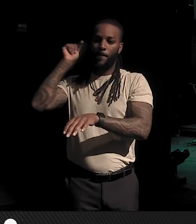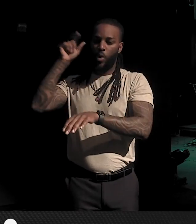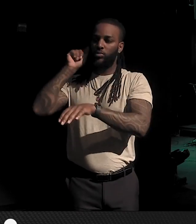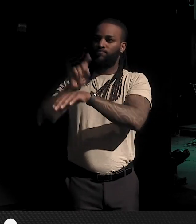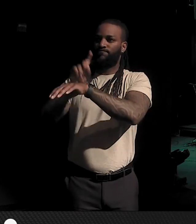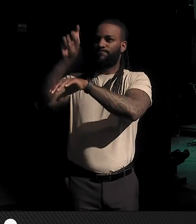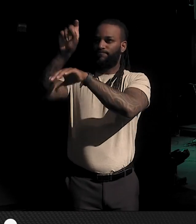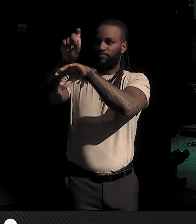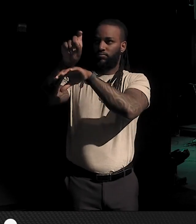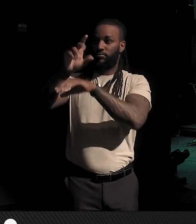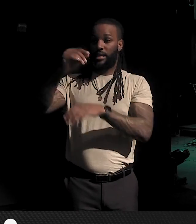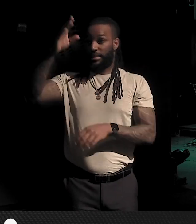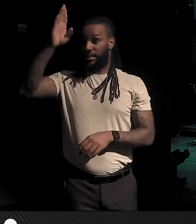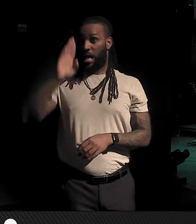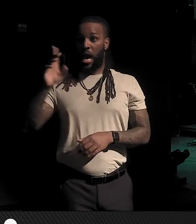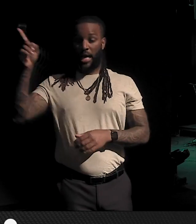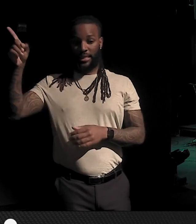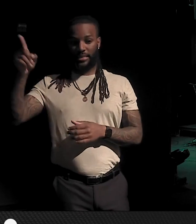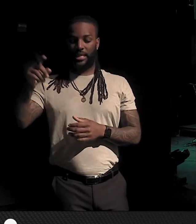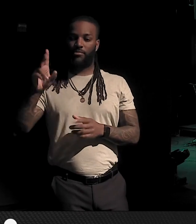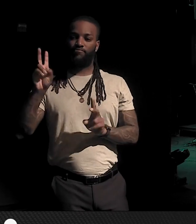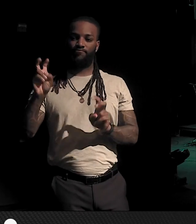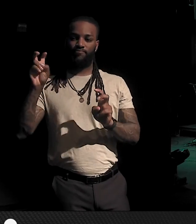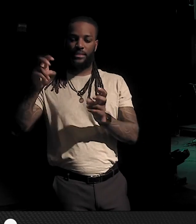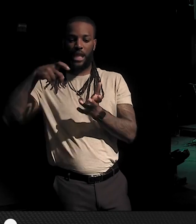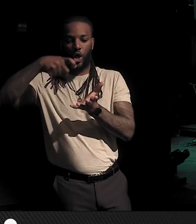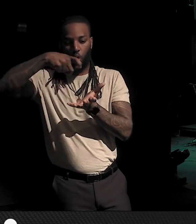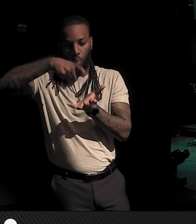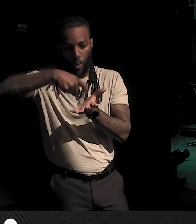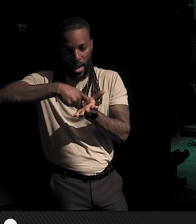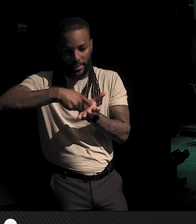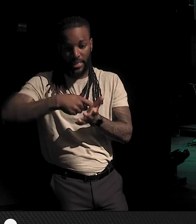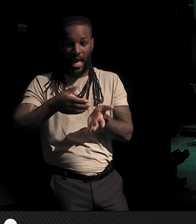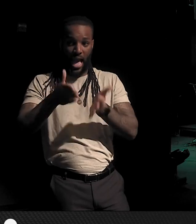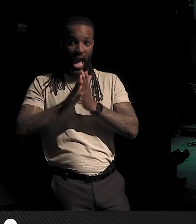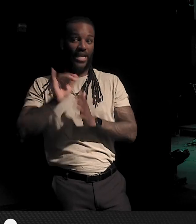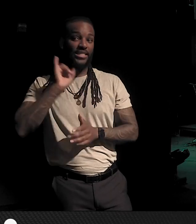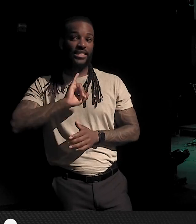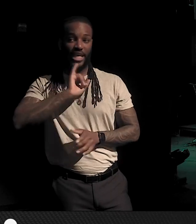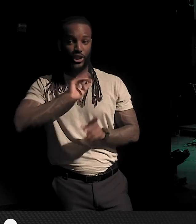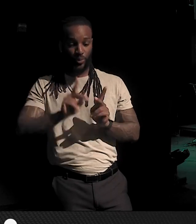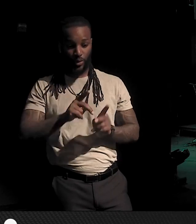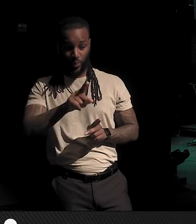he's down on one knee. He's asking Israel, will you marry me?